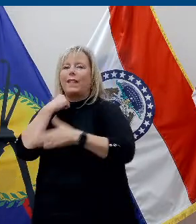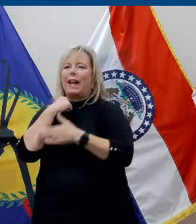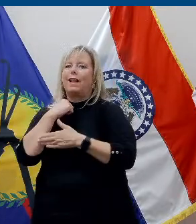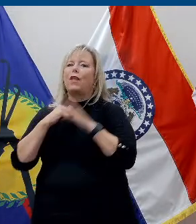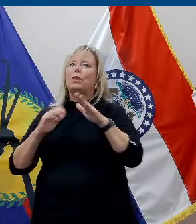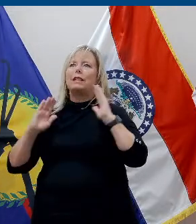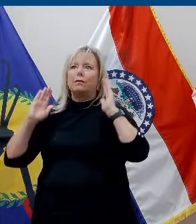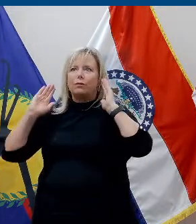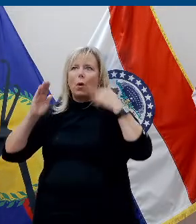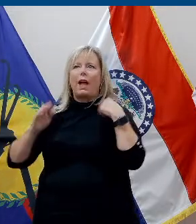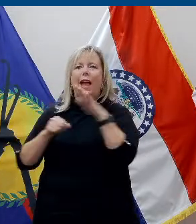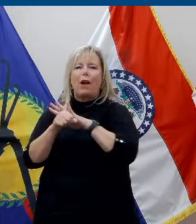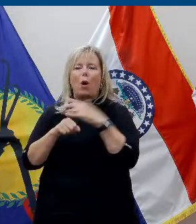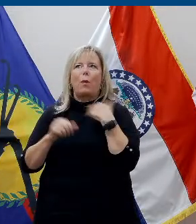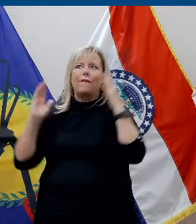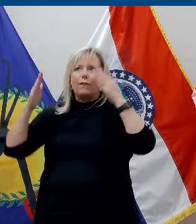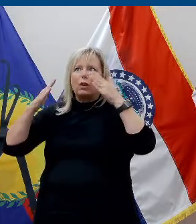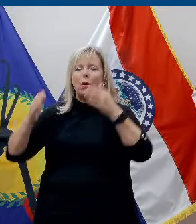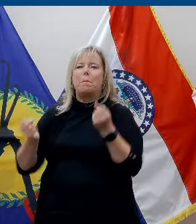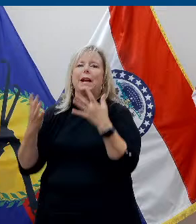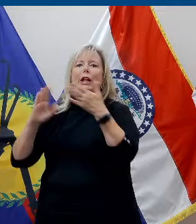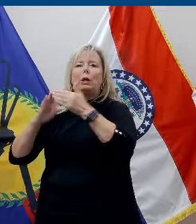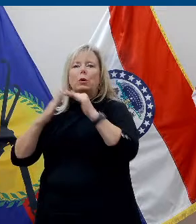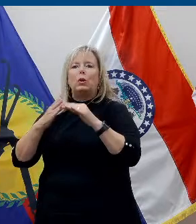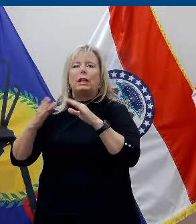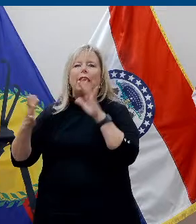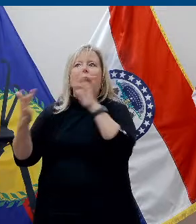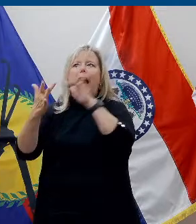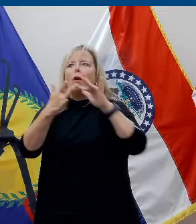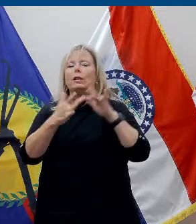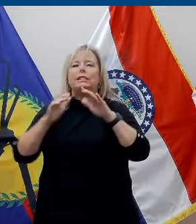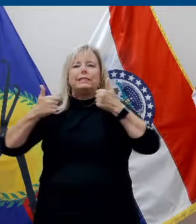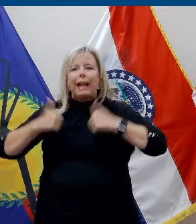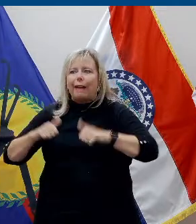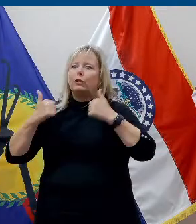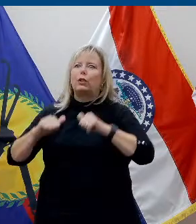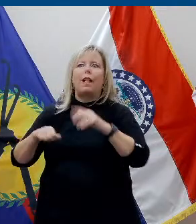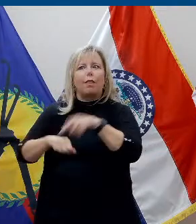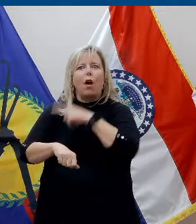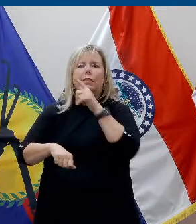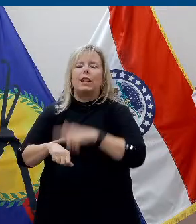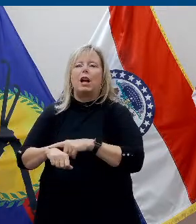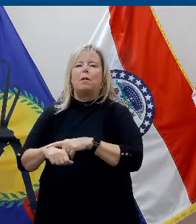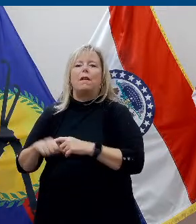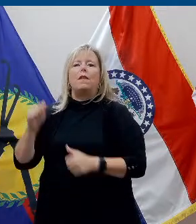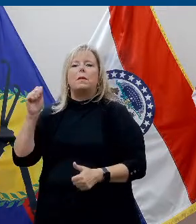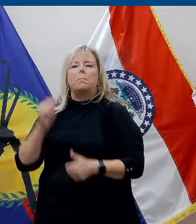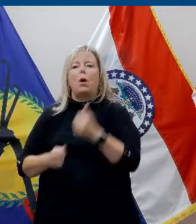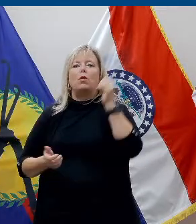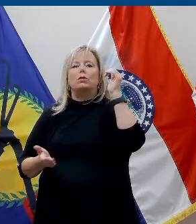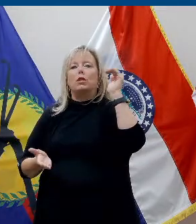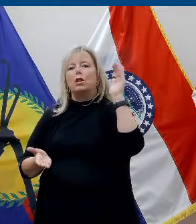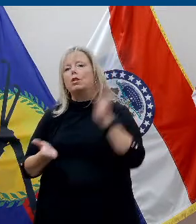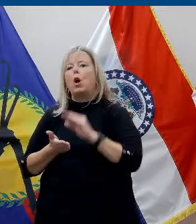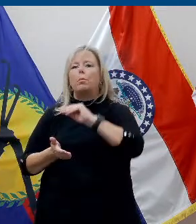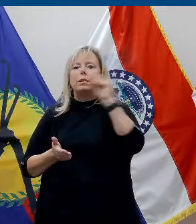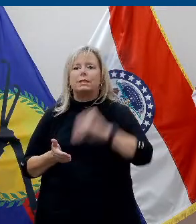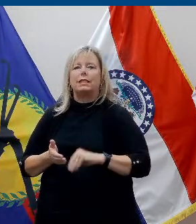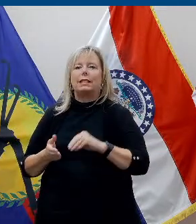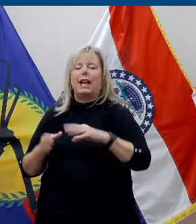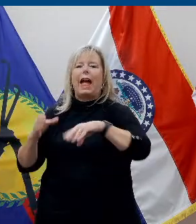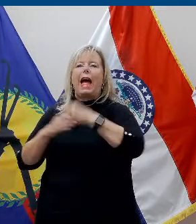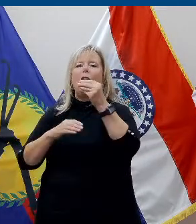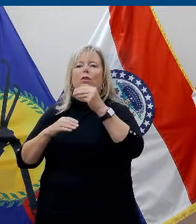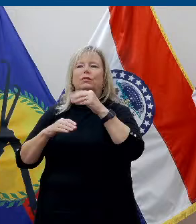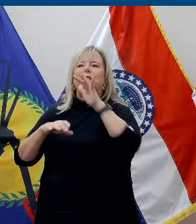have been focusing on with many of our community outreach efforts for a long time now. The 6 zip codes with the lowest rates are currently outlined